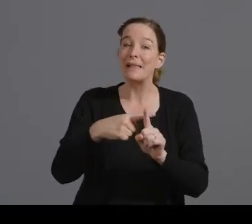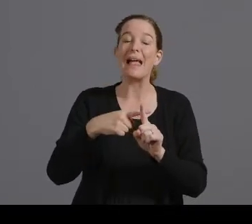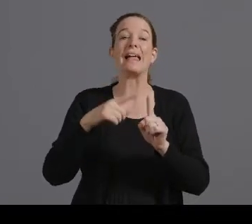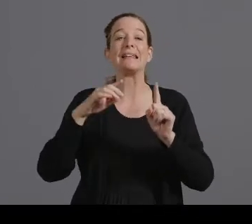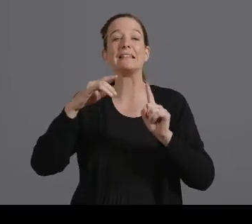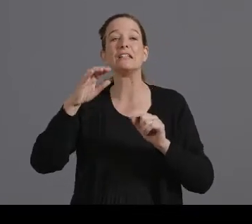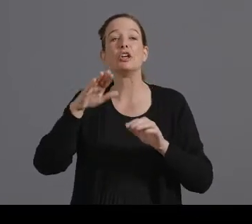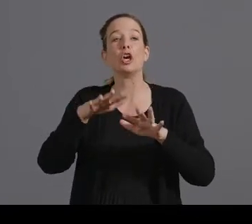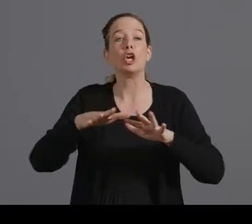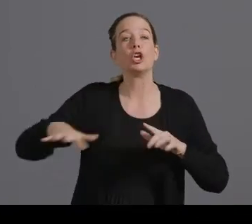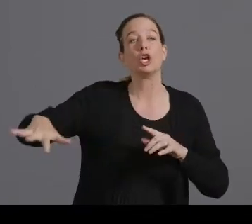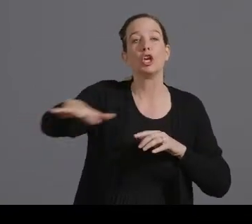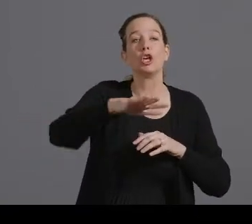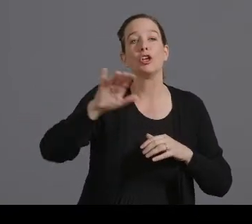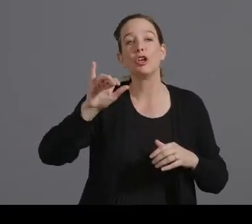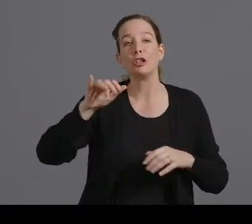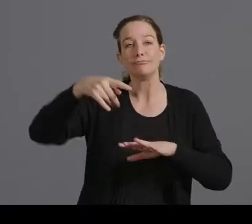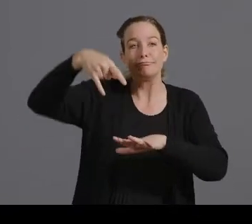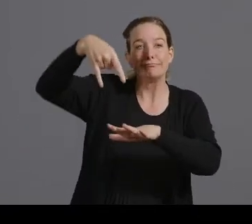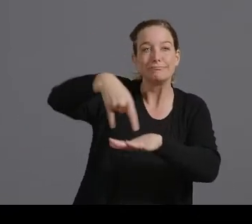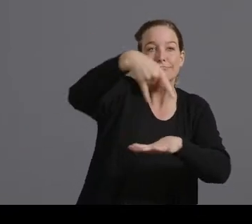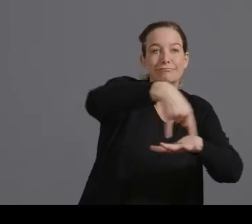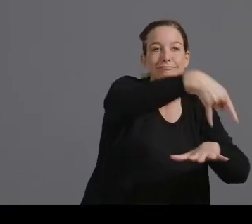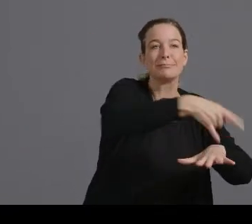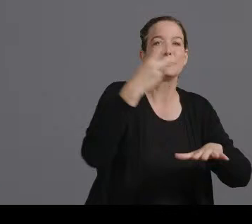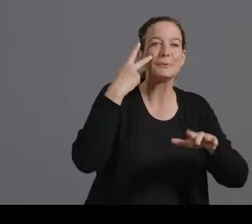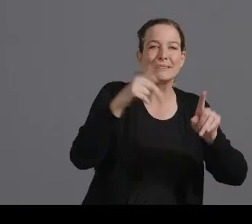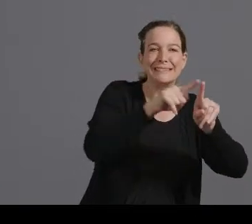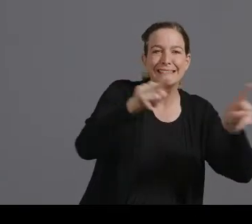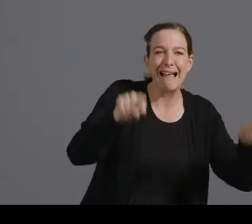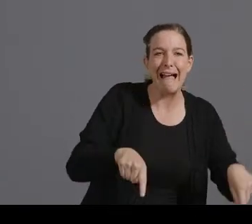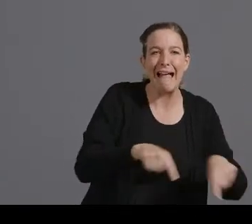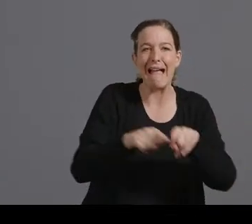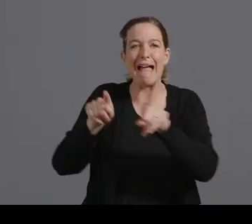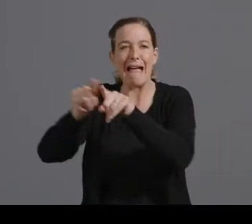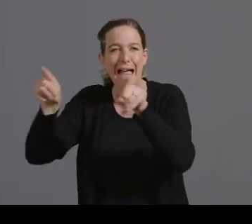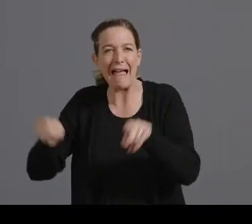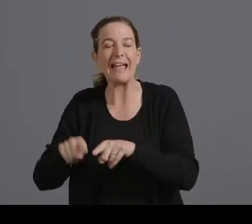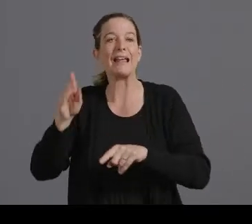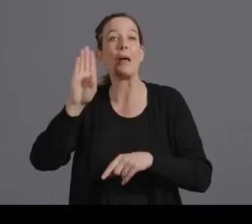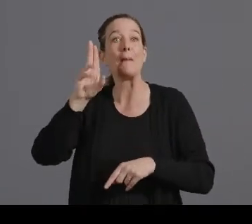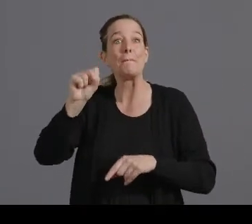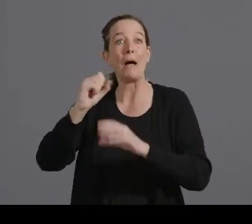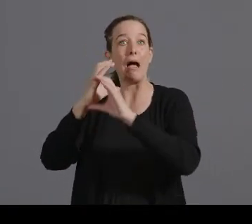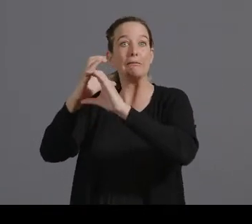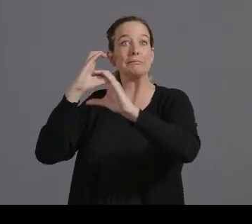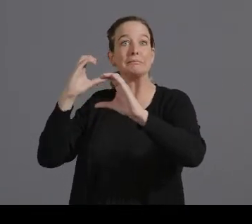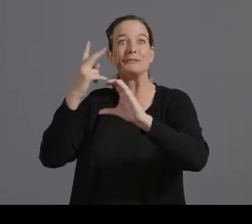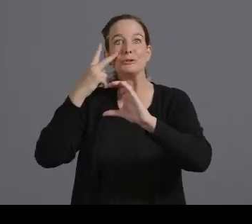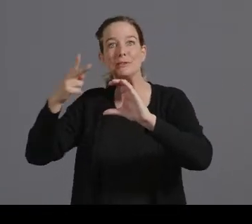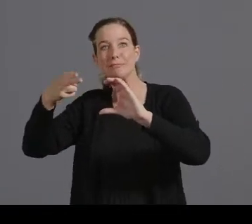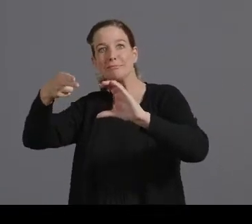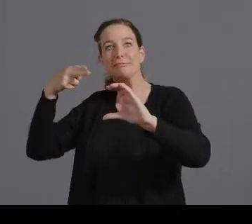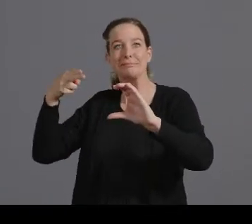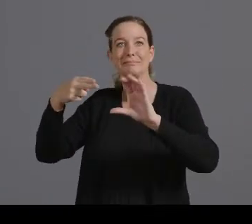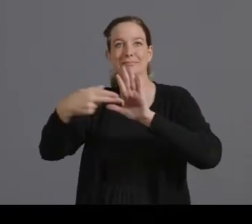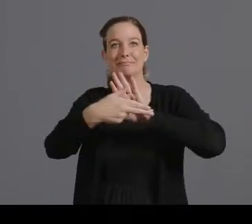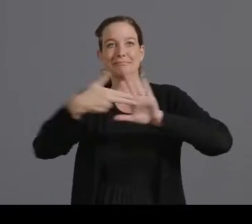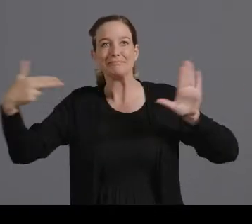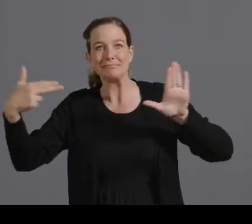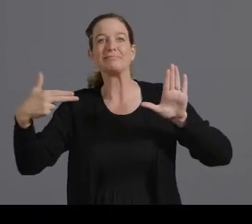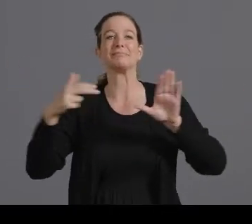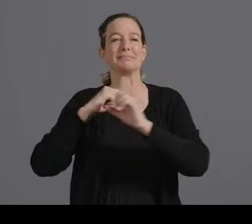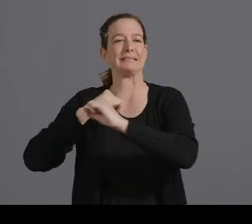stops and billboards, and we're targeting vaccine registration and transportation as a pilot in that